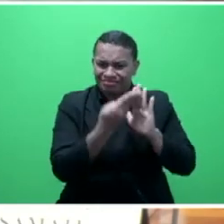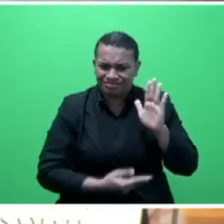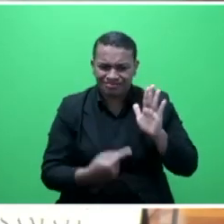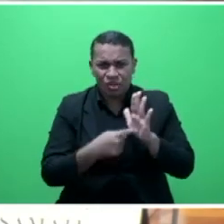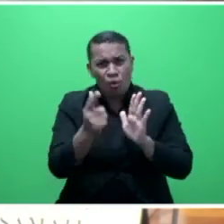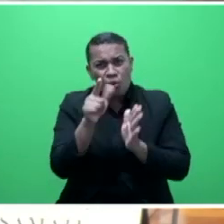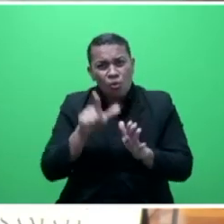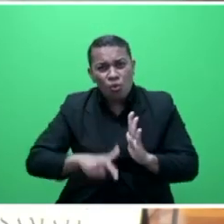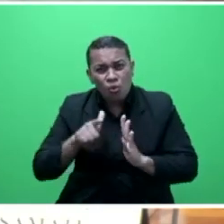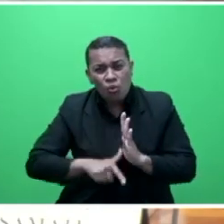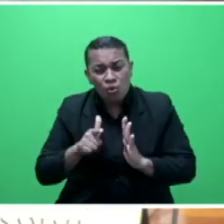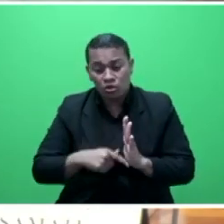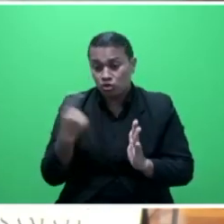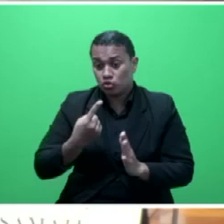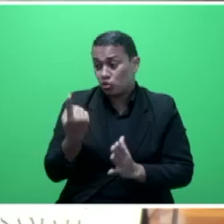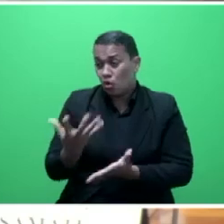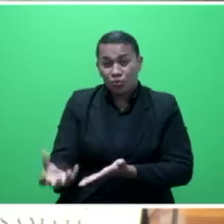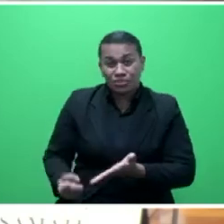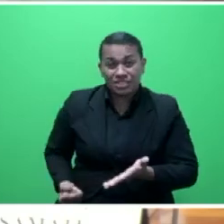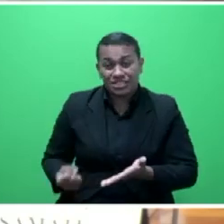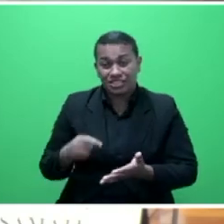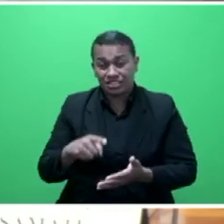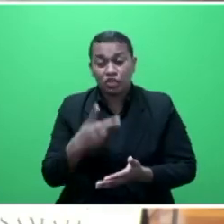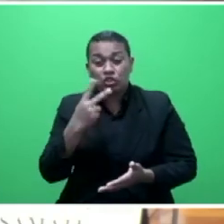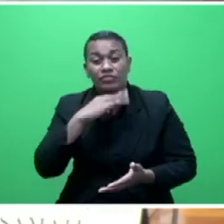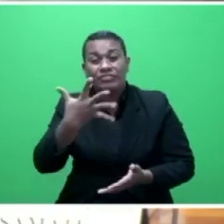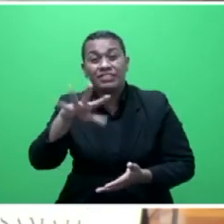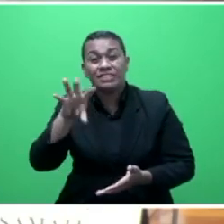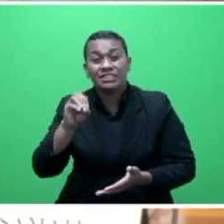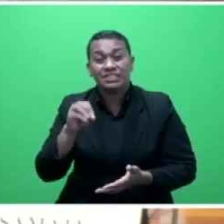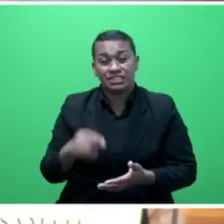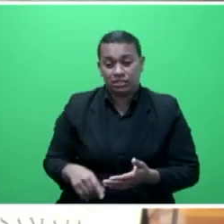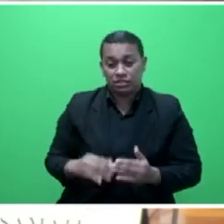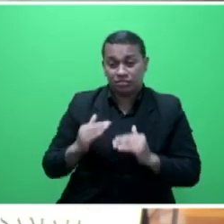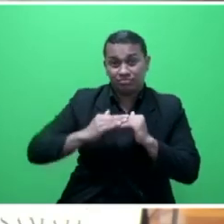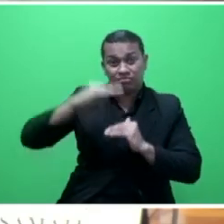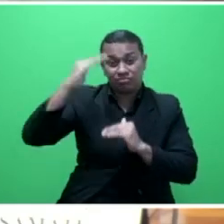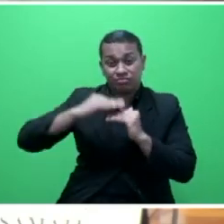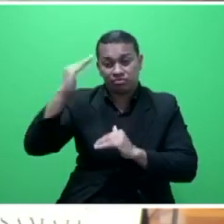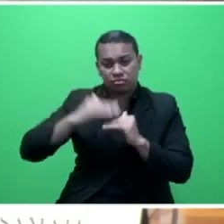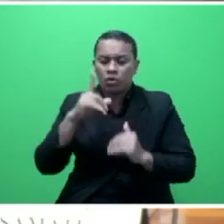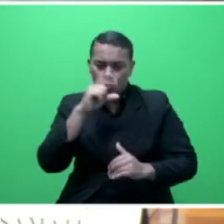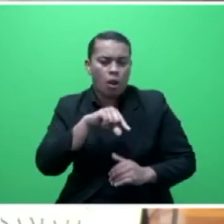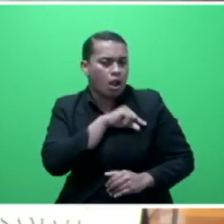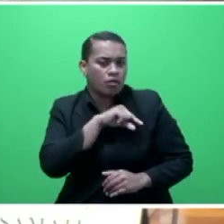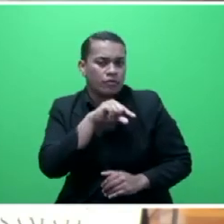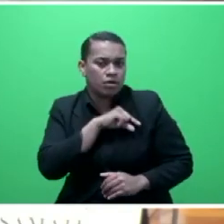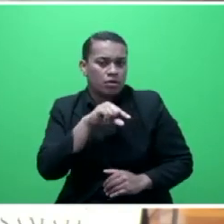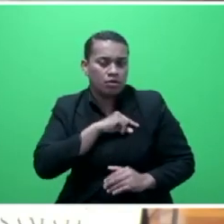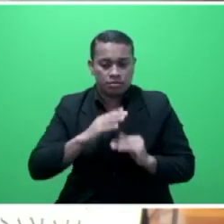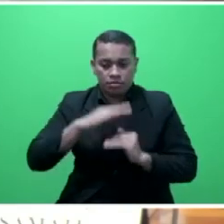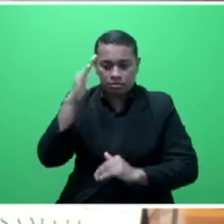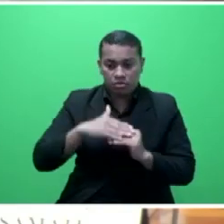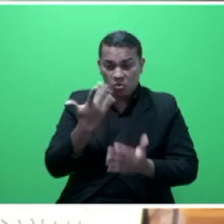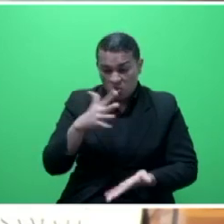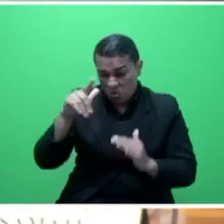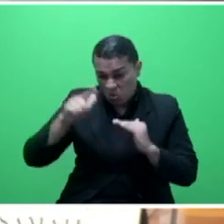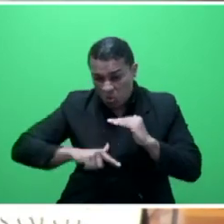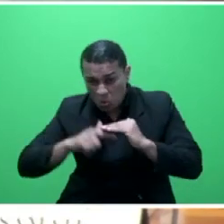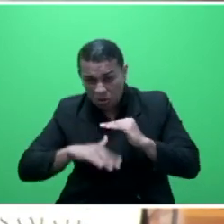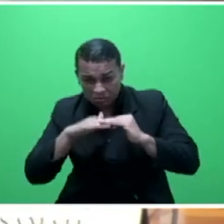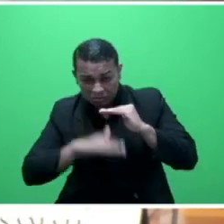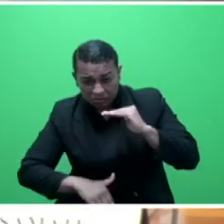students who earn marks above 250 on the Year 13 exams will qualify. We are also lowering TELS and TOPPER scholarship